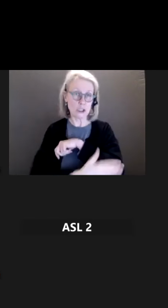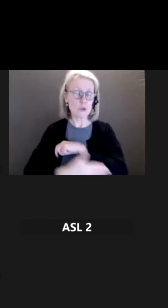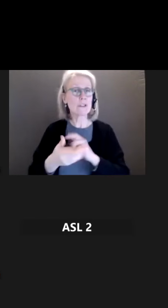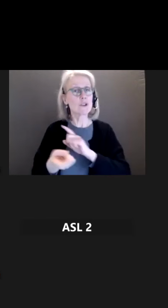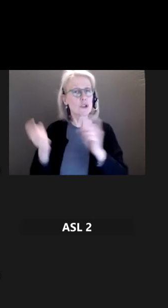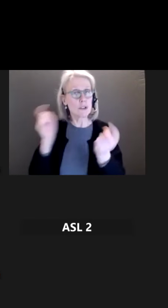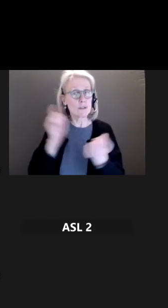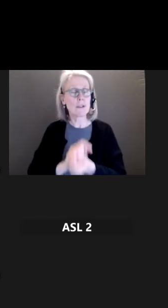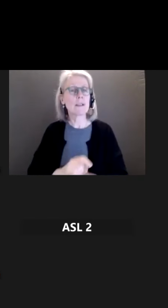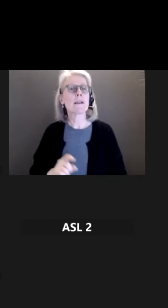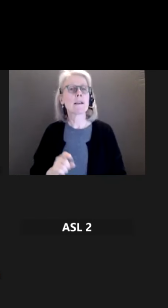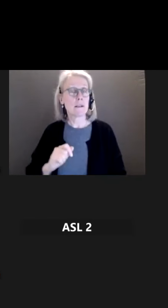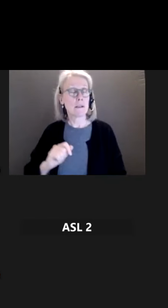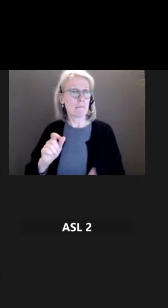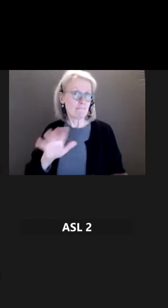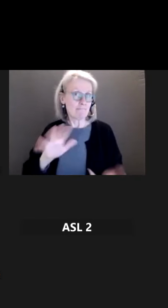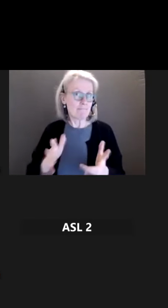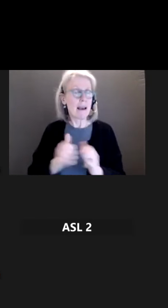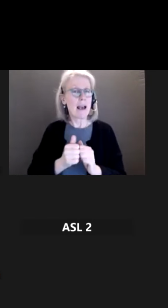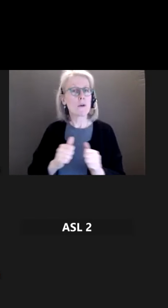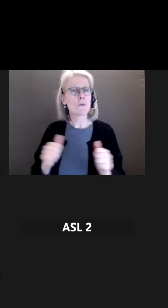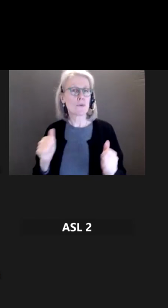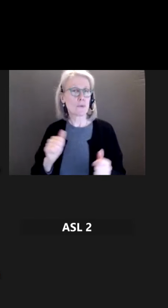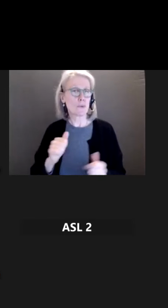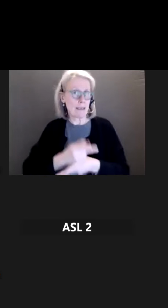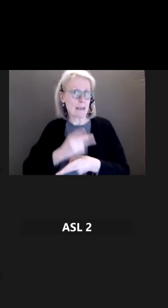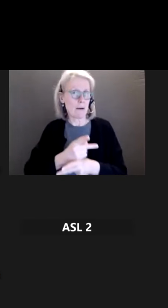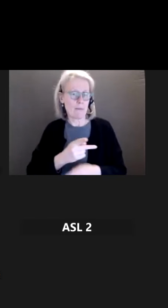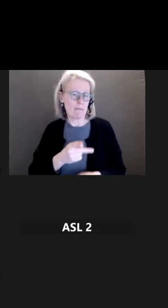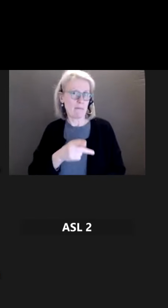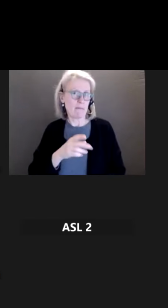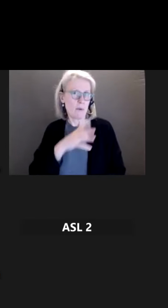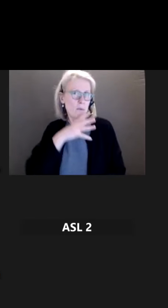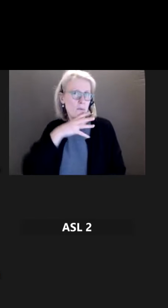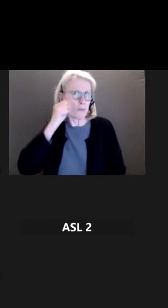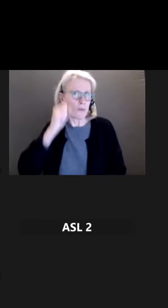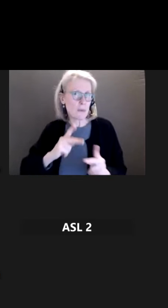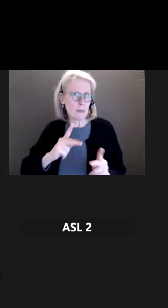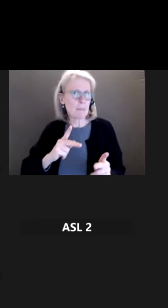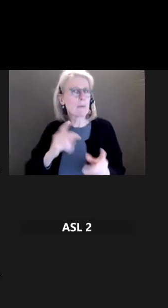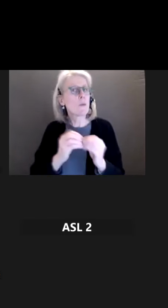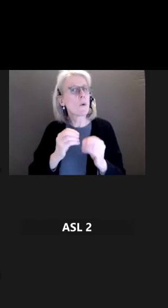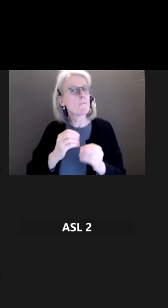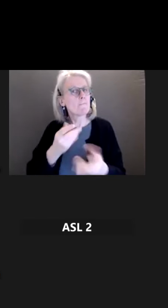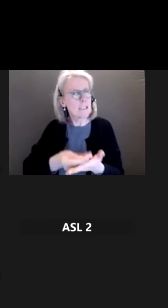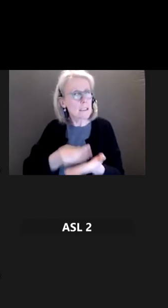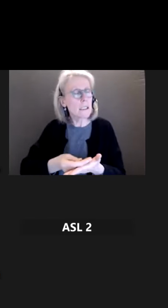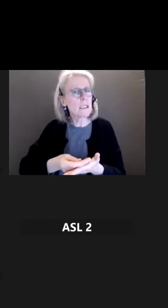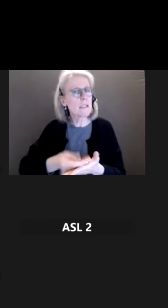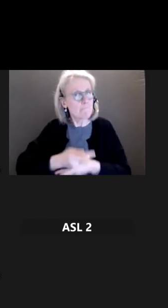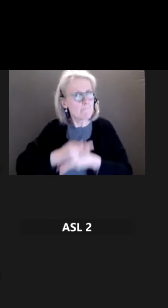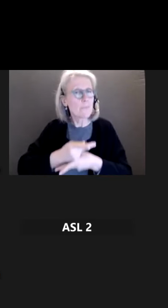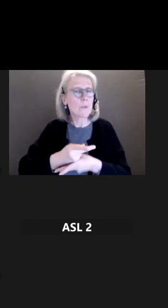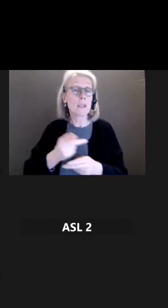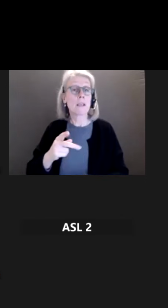have seen how it can help address the care needs of an aging population in a more fiscally sustainable way. So for example,